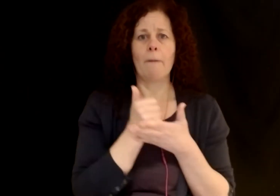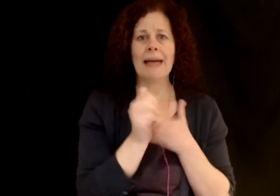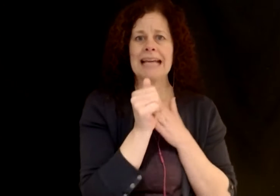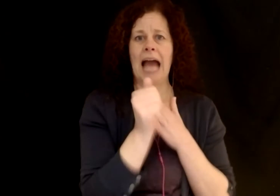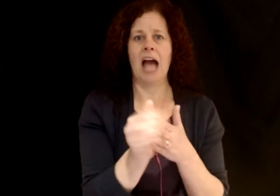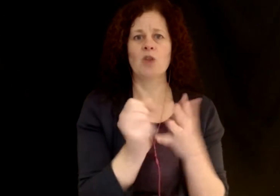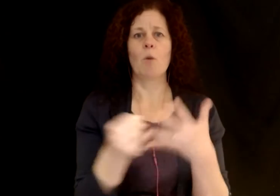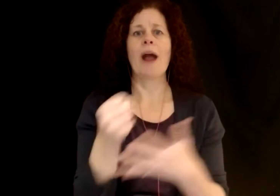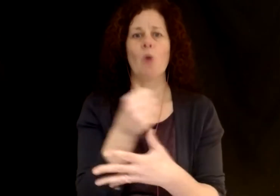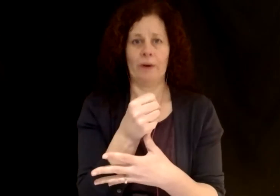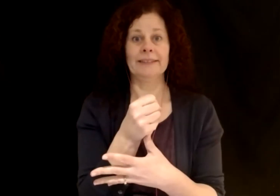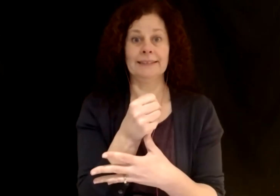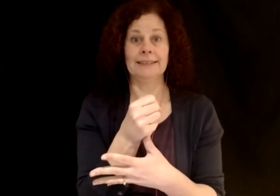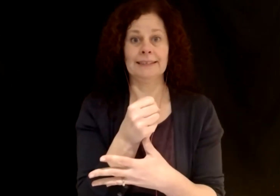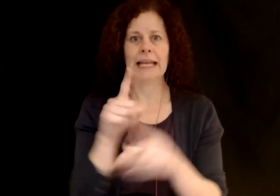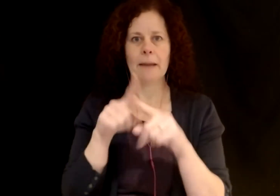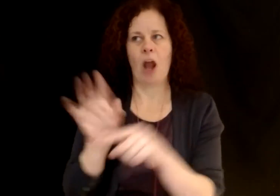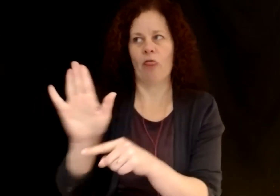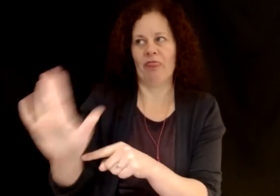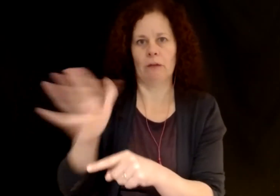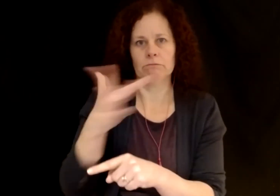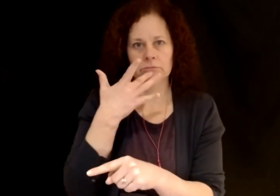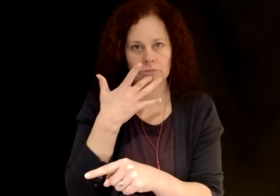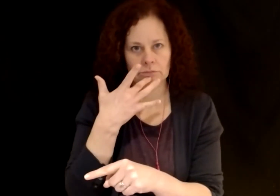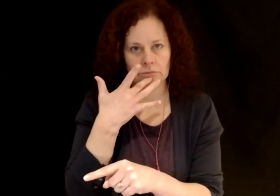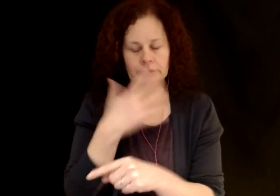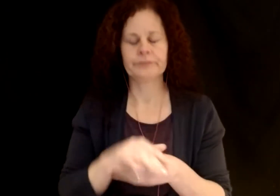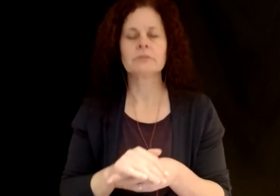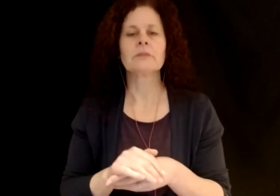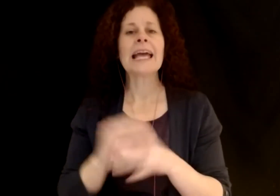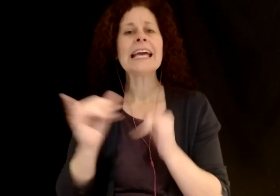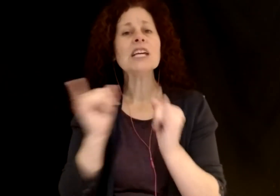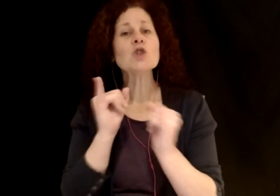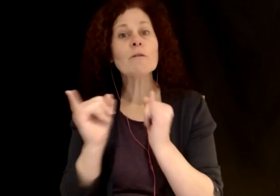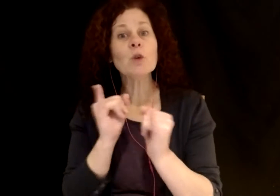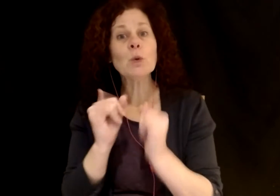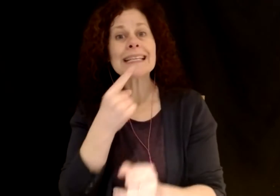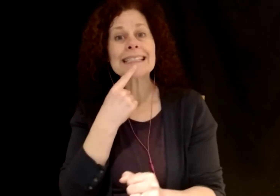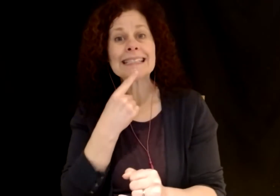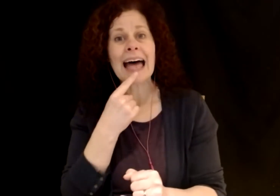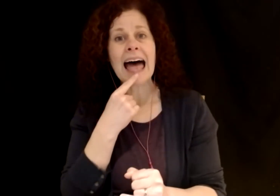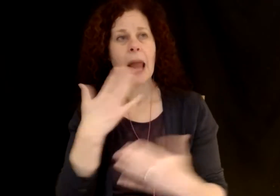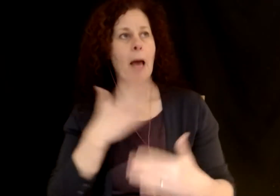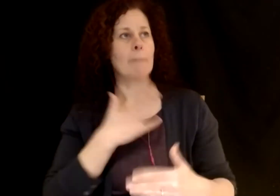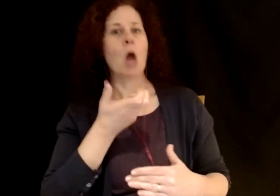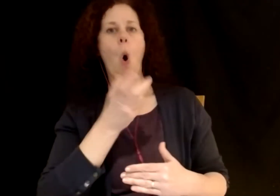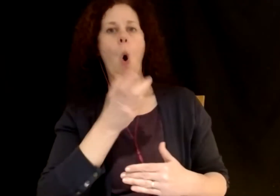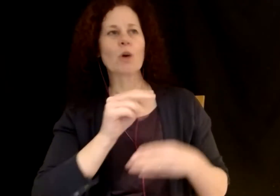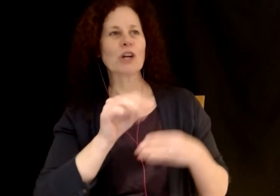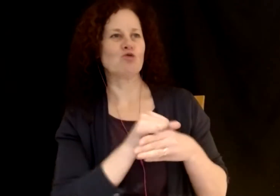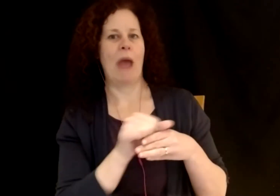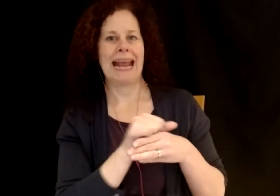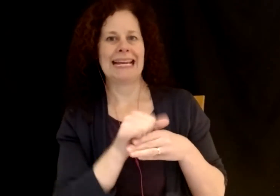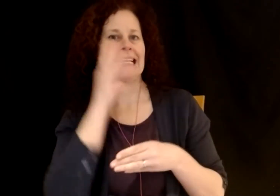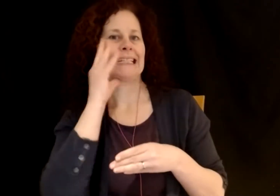Another finding is that interviewees mentioned the importance of their own experience and training as being critical supports, something